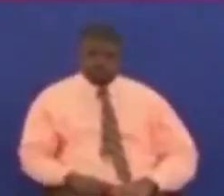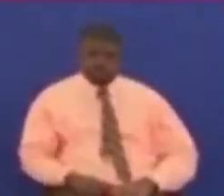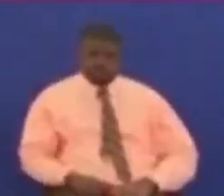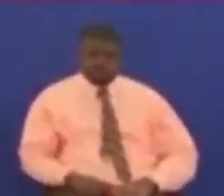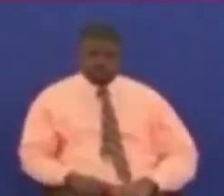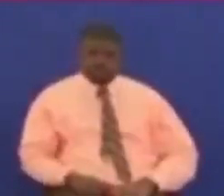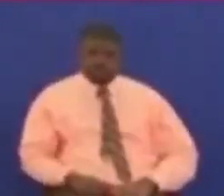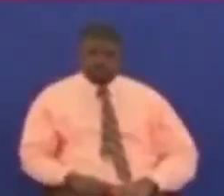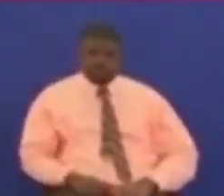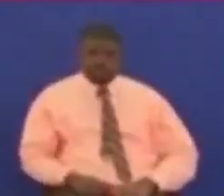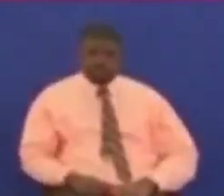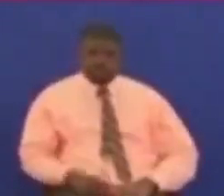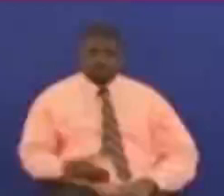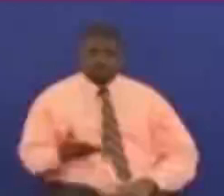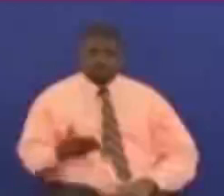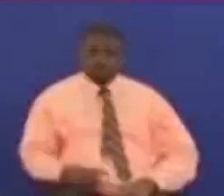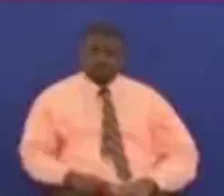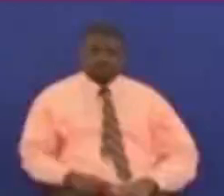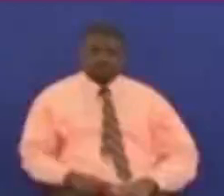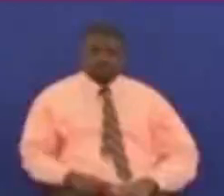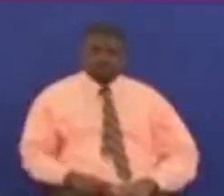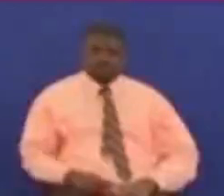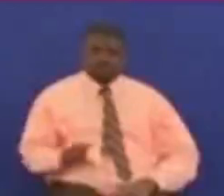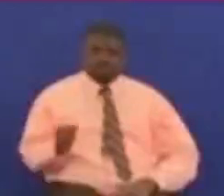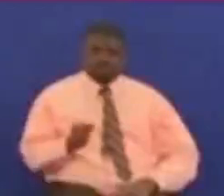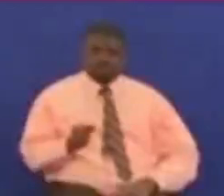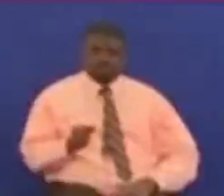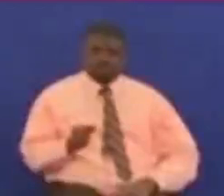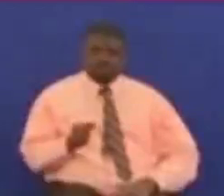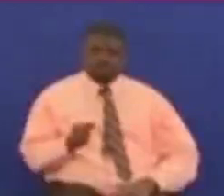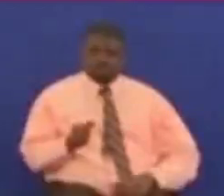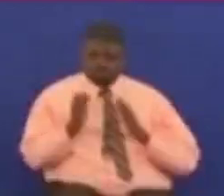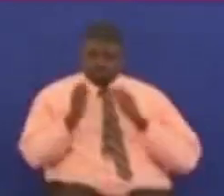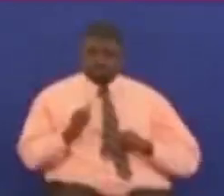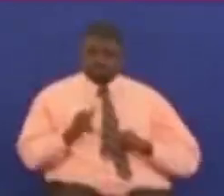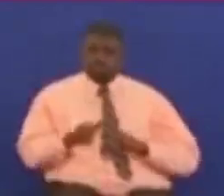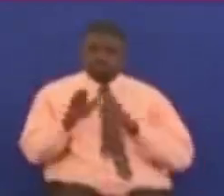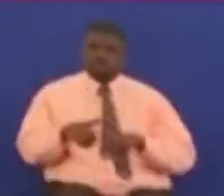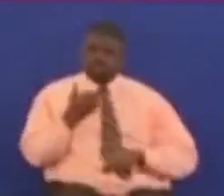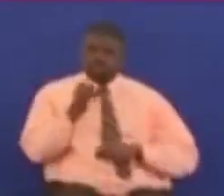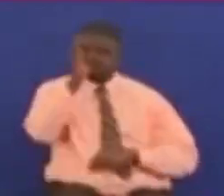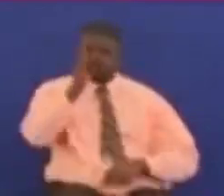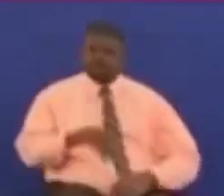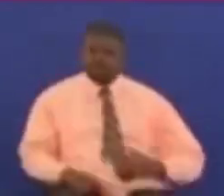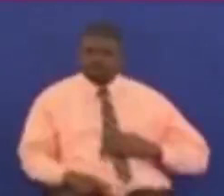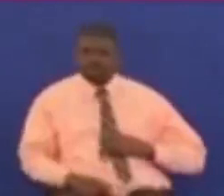distinguished members of Parliament, good afternoon. My name is James